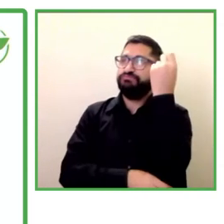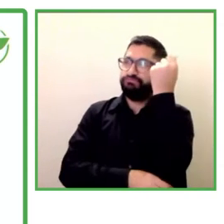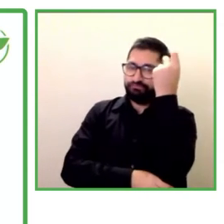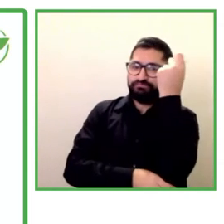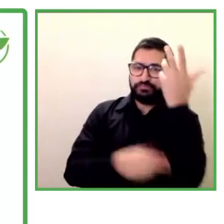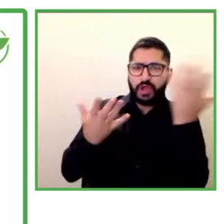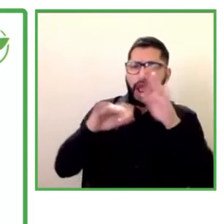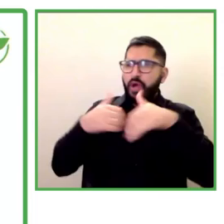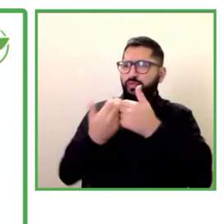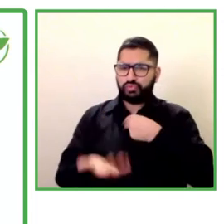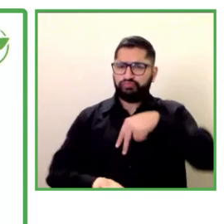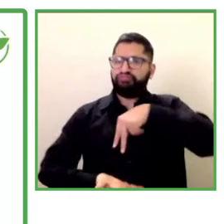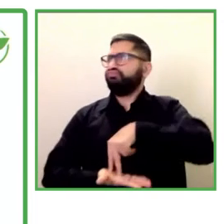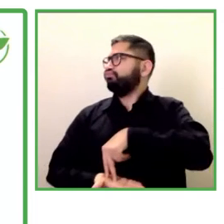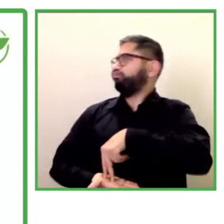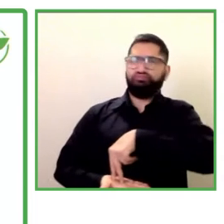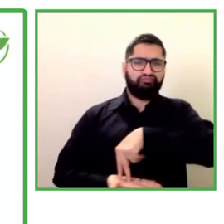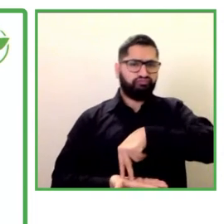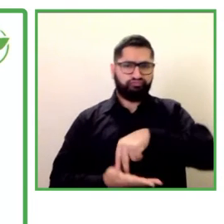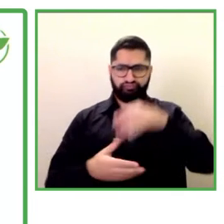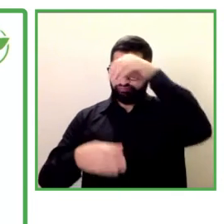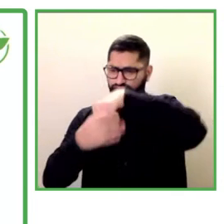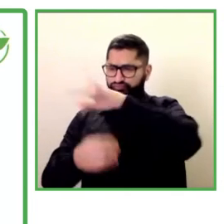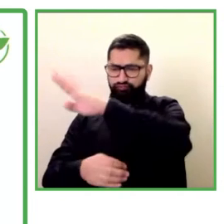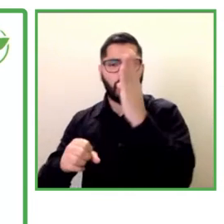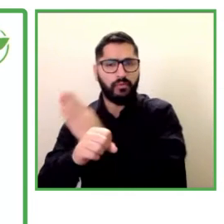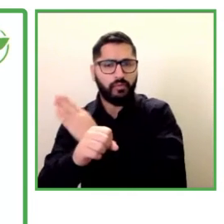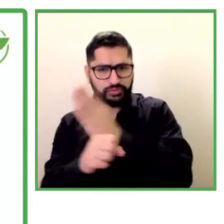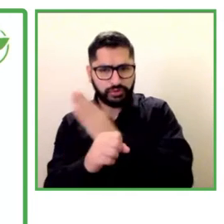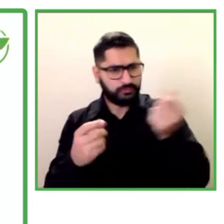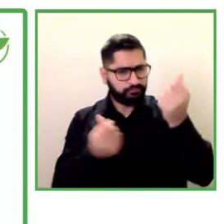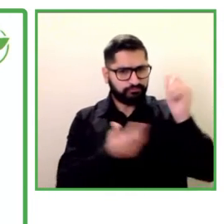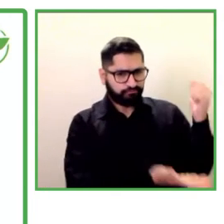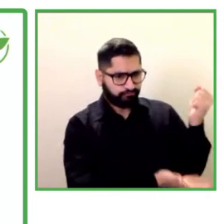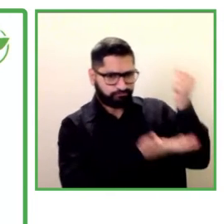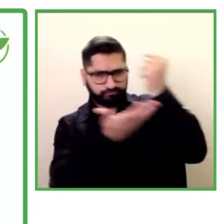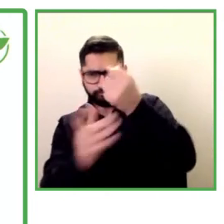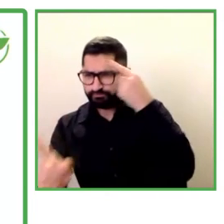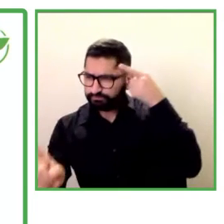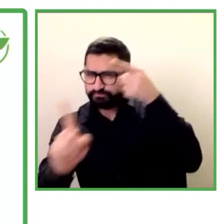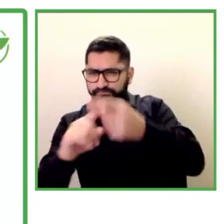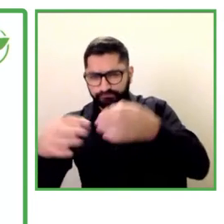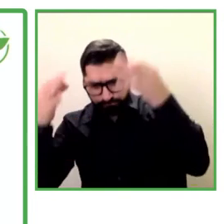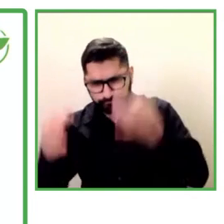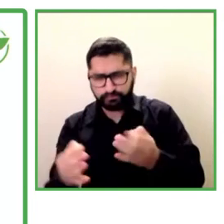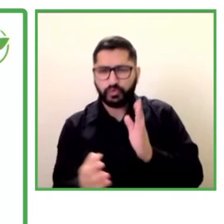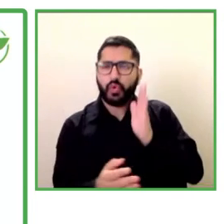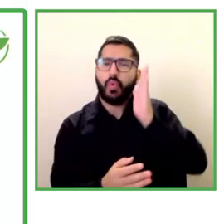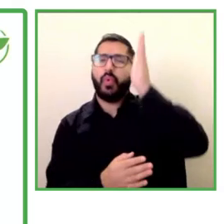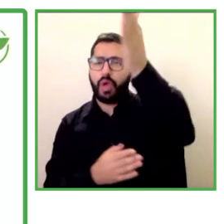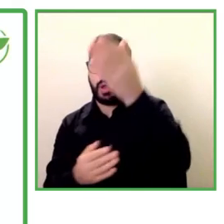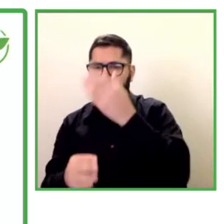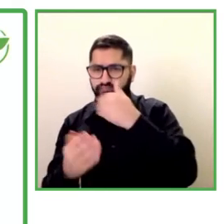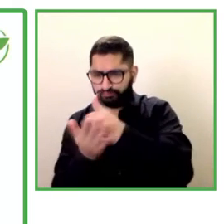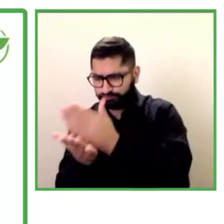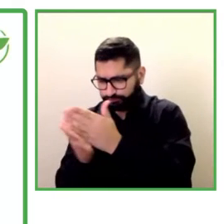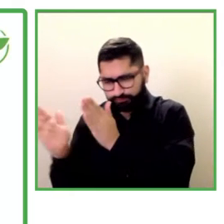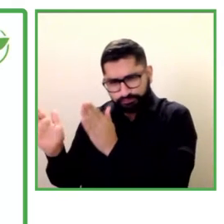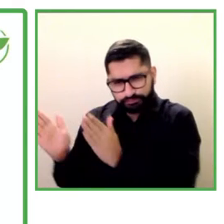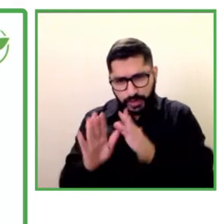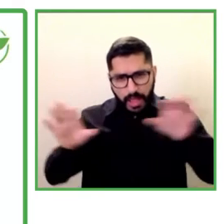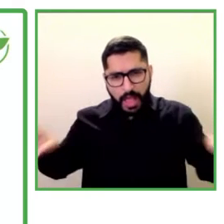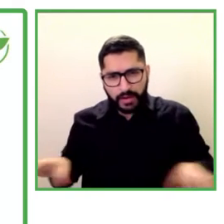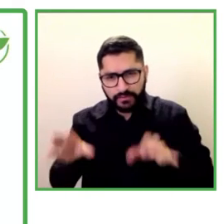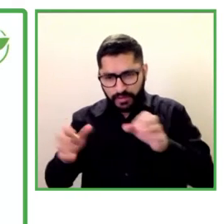plans for the future. So setting objectives for the future. And on this, start talking about goals that are very